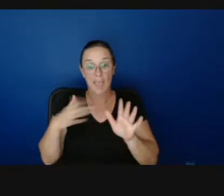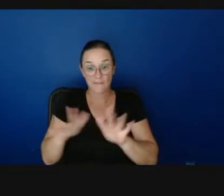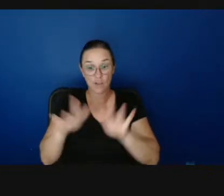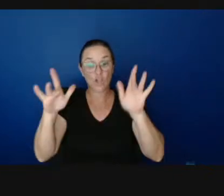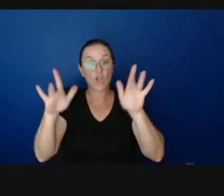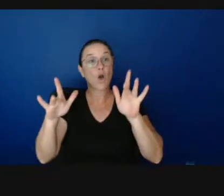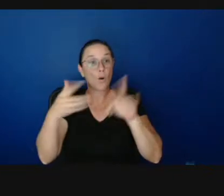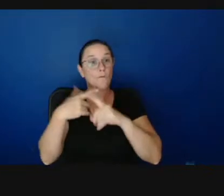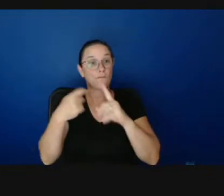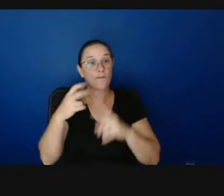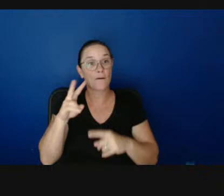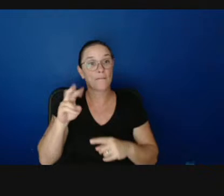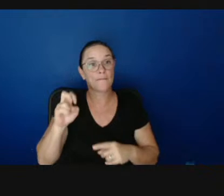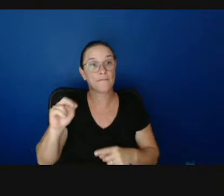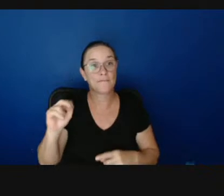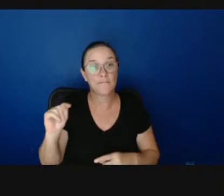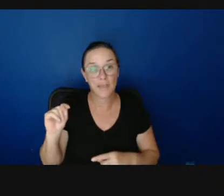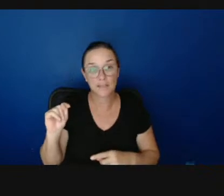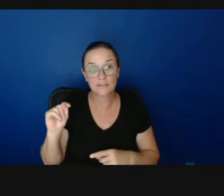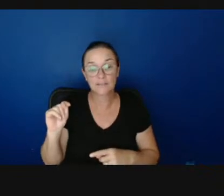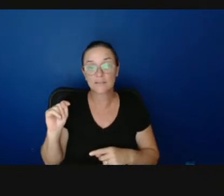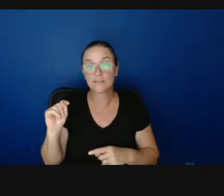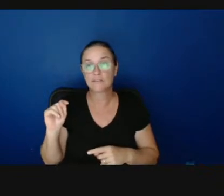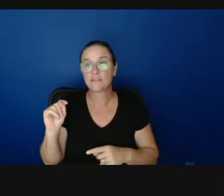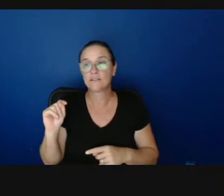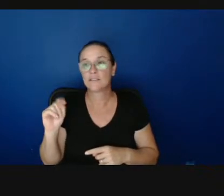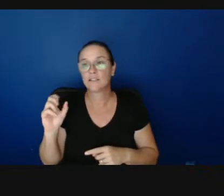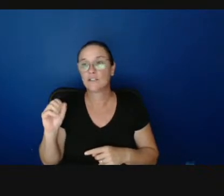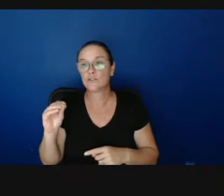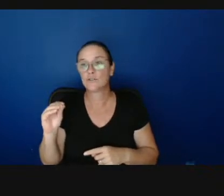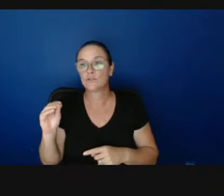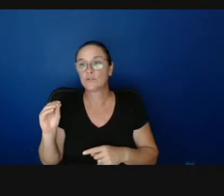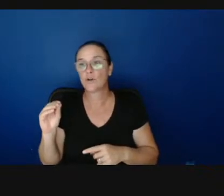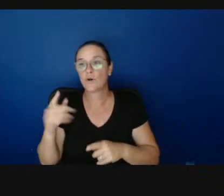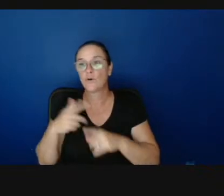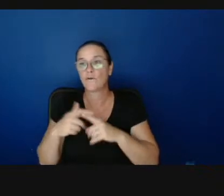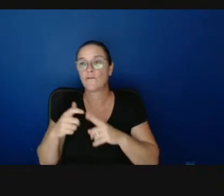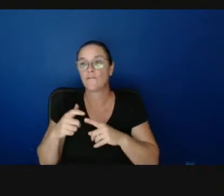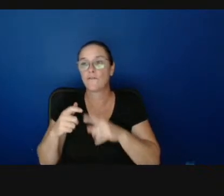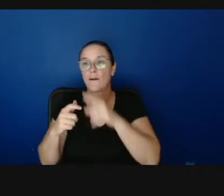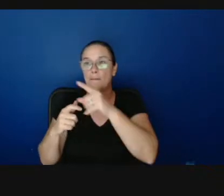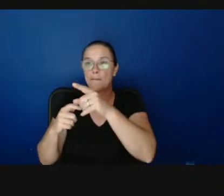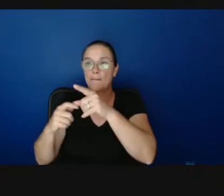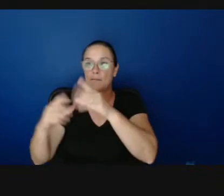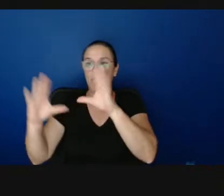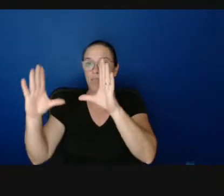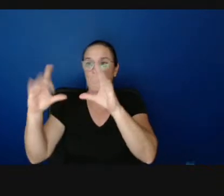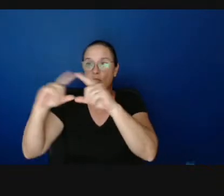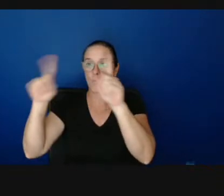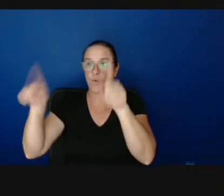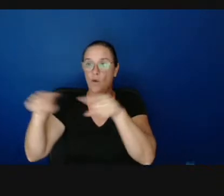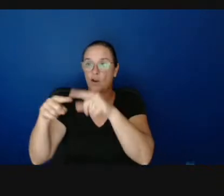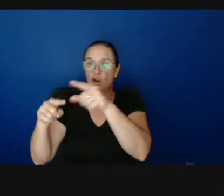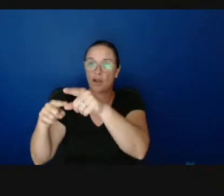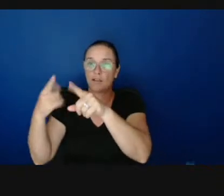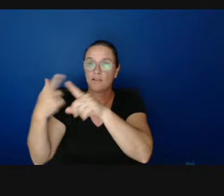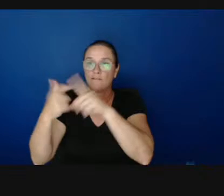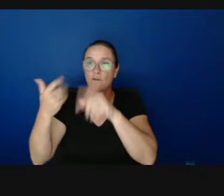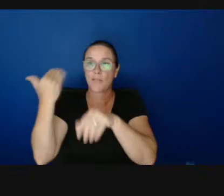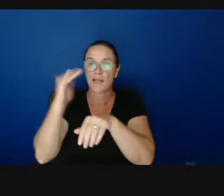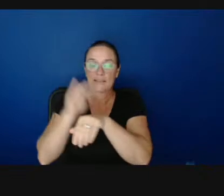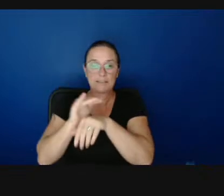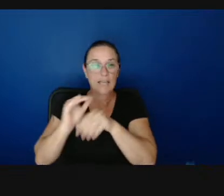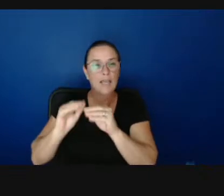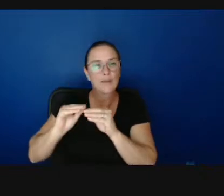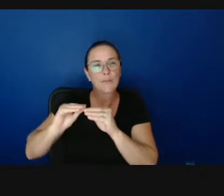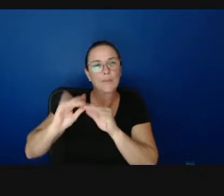vent, continuing glow. So the screenshot in the upper right is from last night, and continued degassing, as I mentioned. So